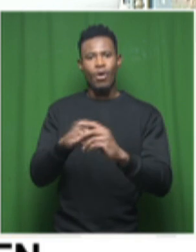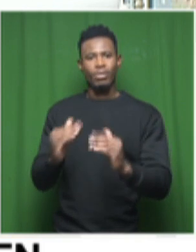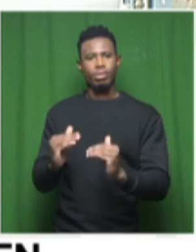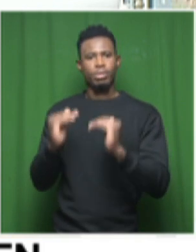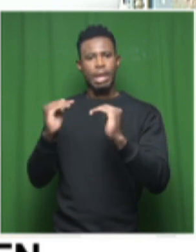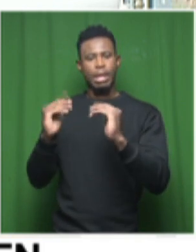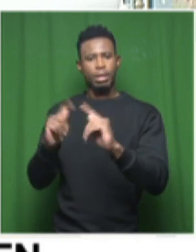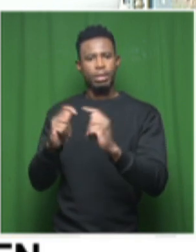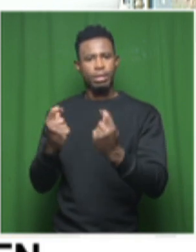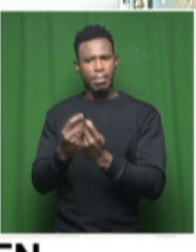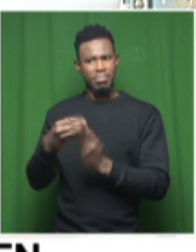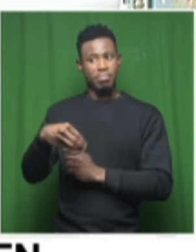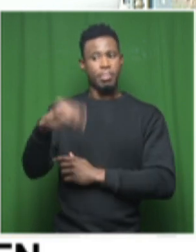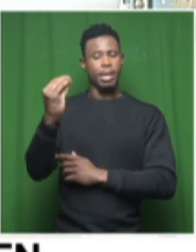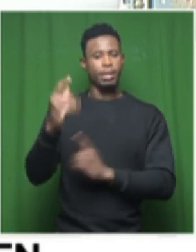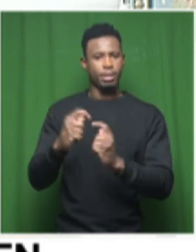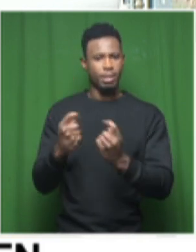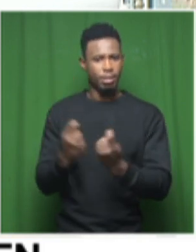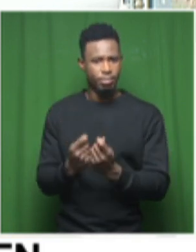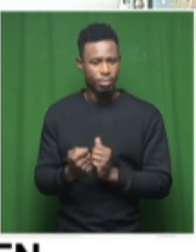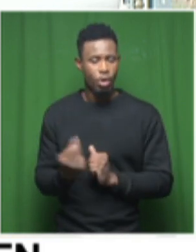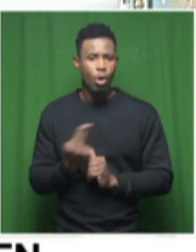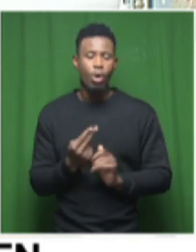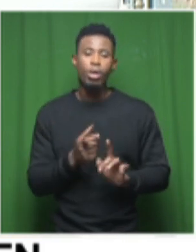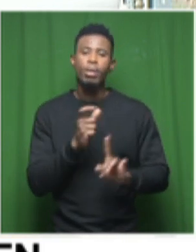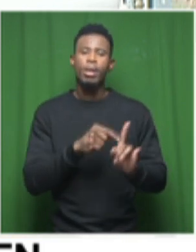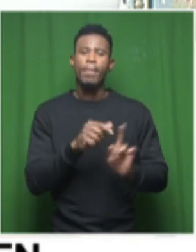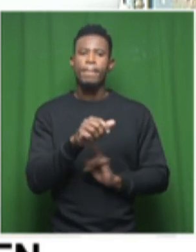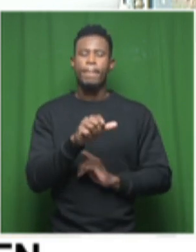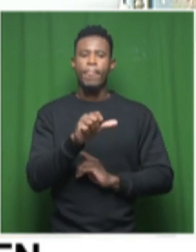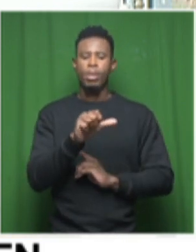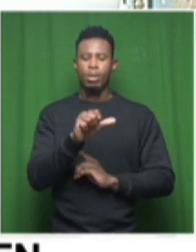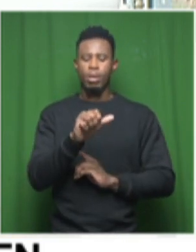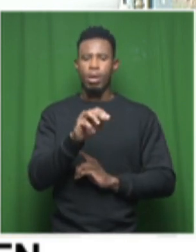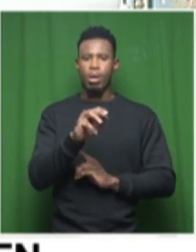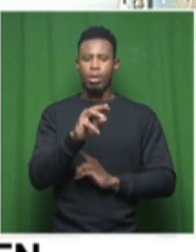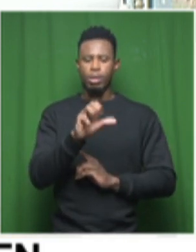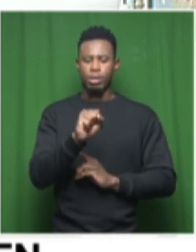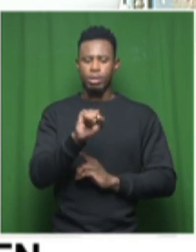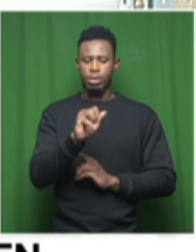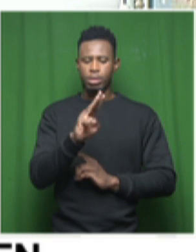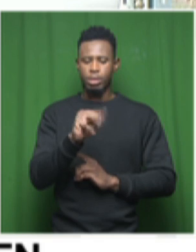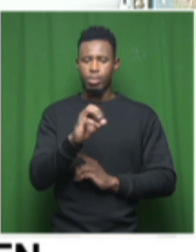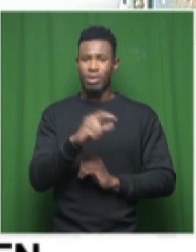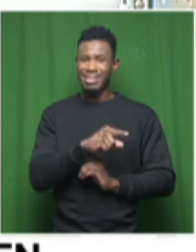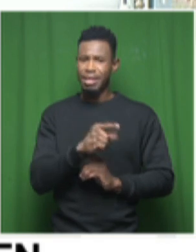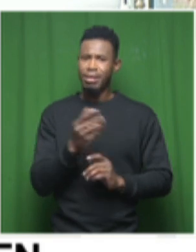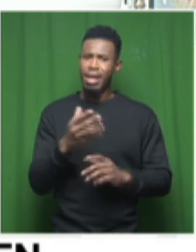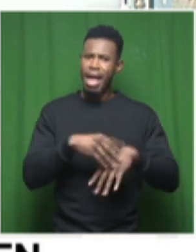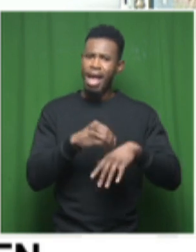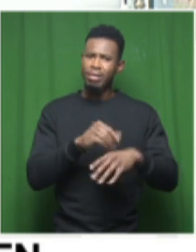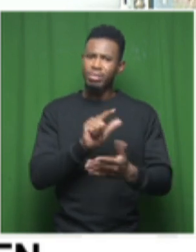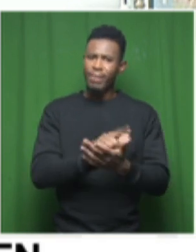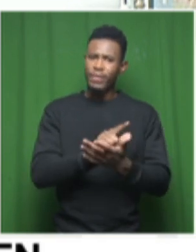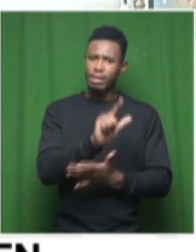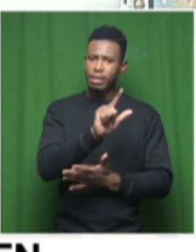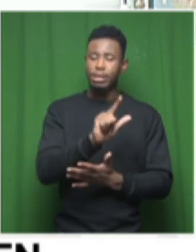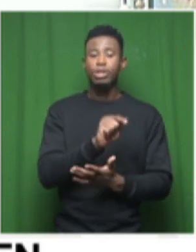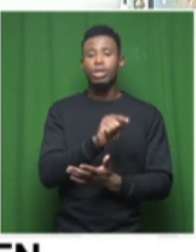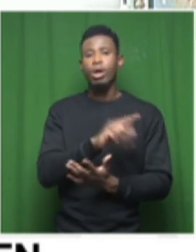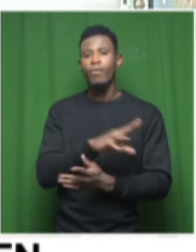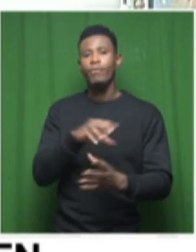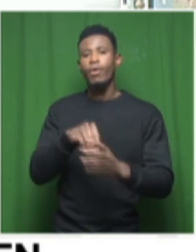Holweni, who made her debut or perhaps made her appearance at the age of 17 in